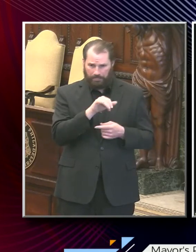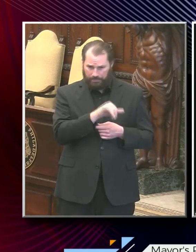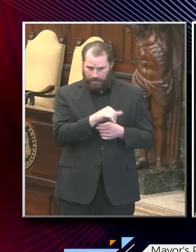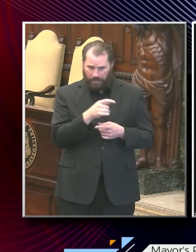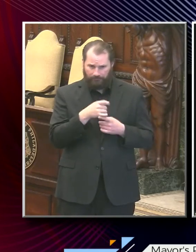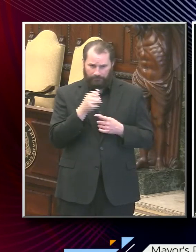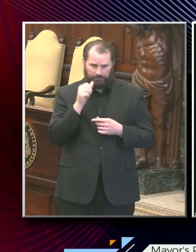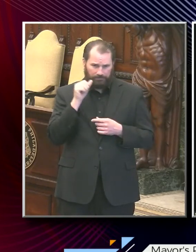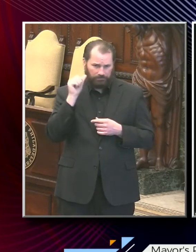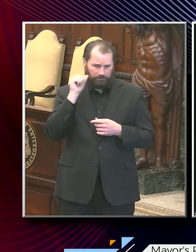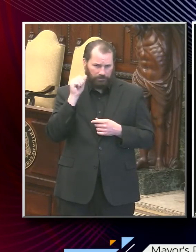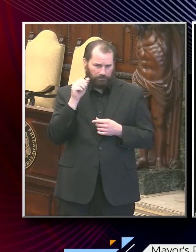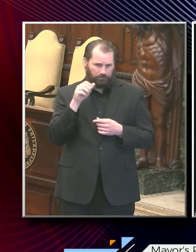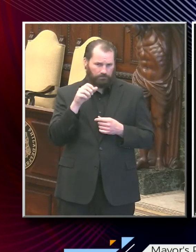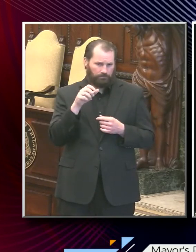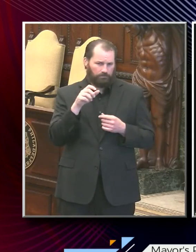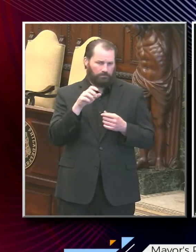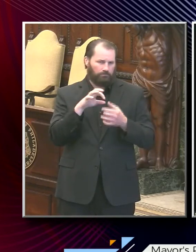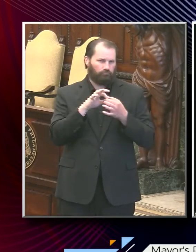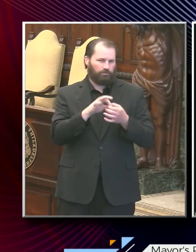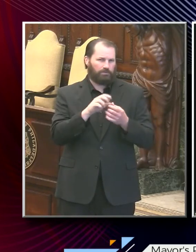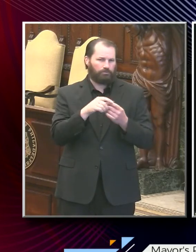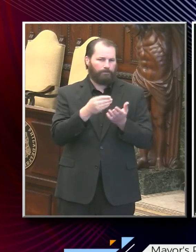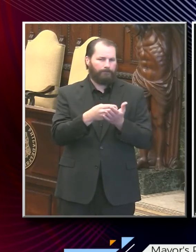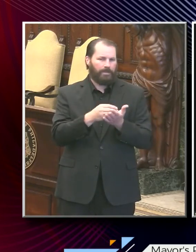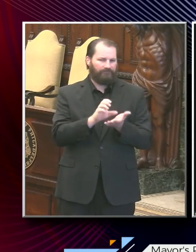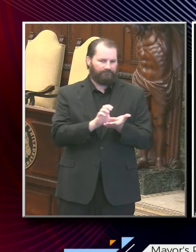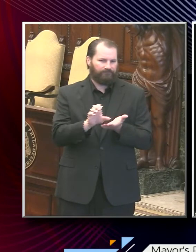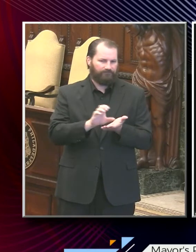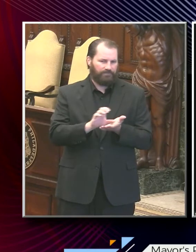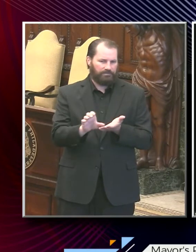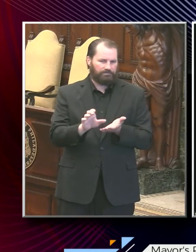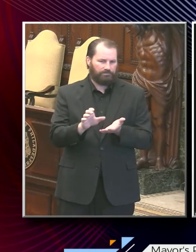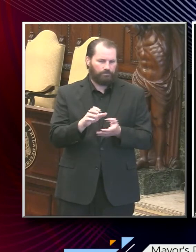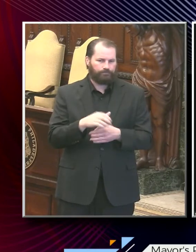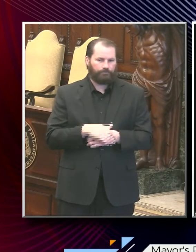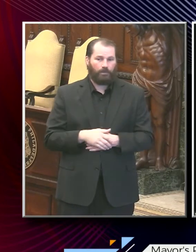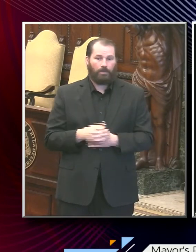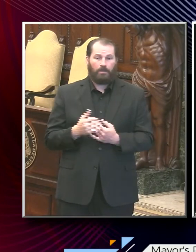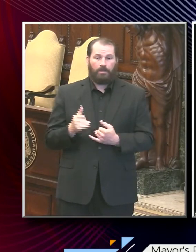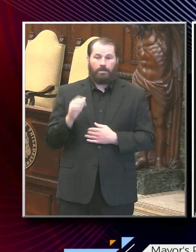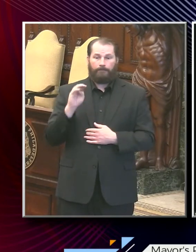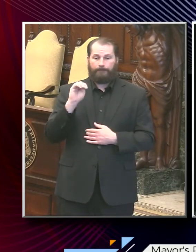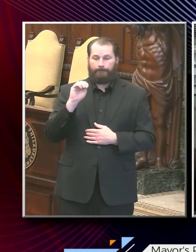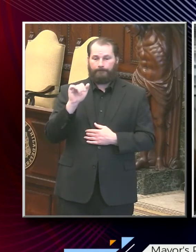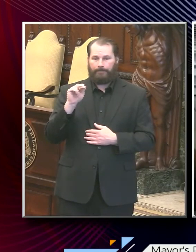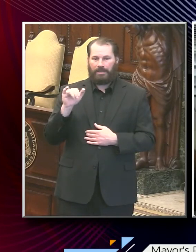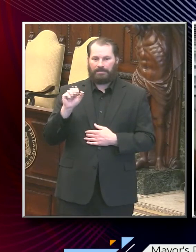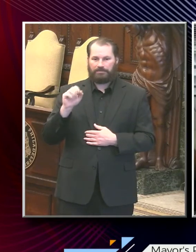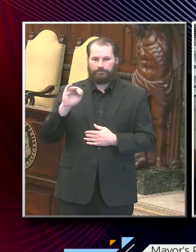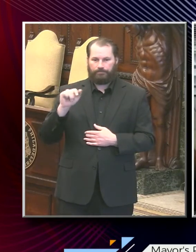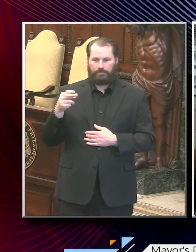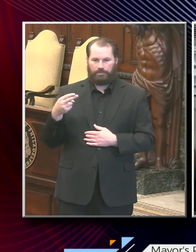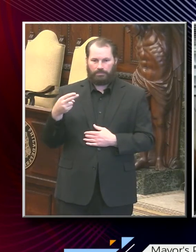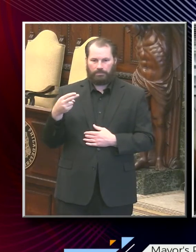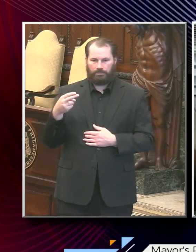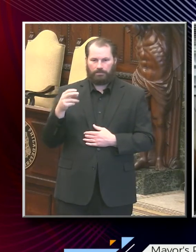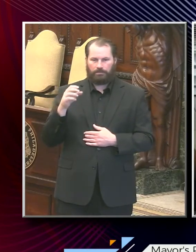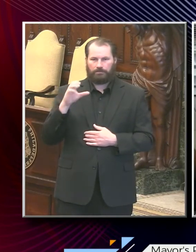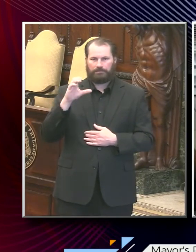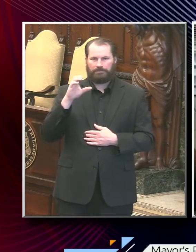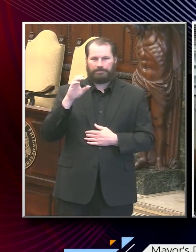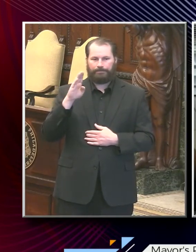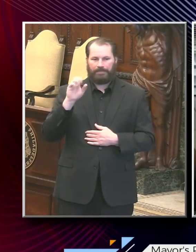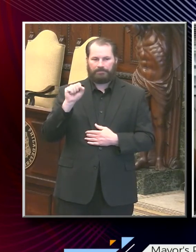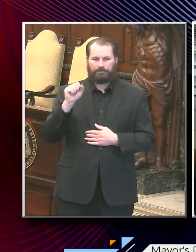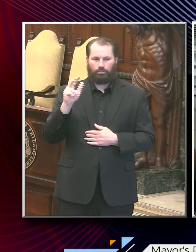so we're clear. Let's go now to Manny Smith of CBS 3. Good afternoon, guys. I